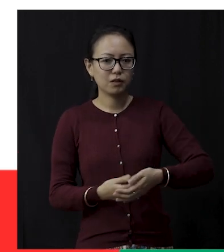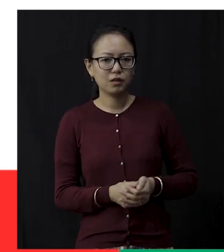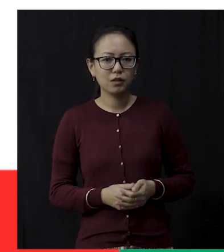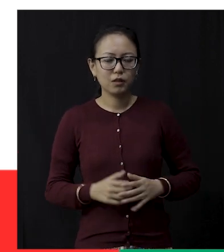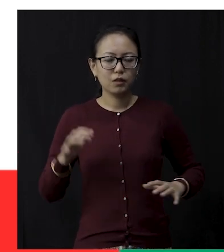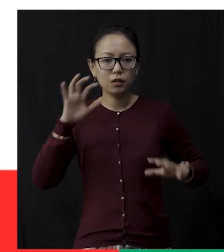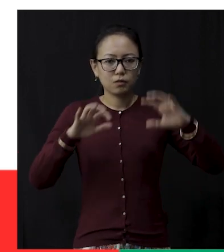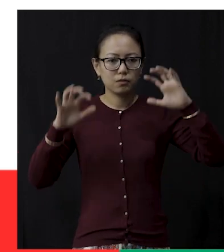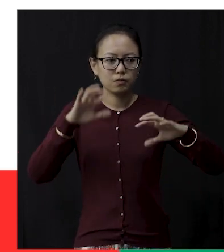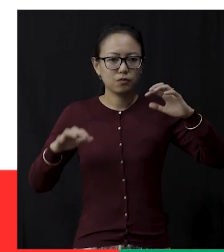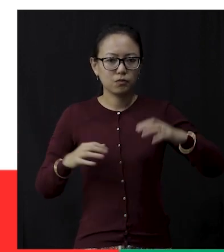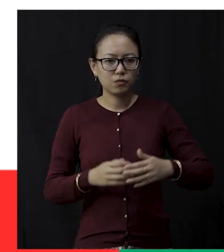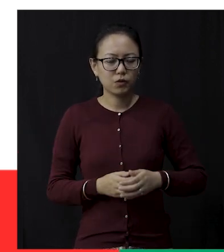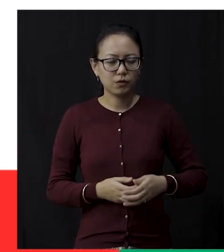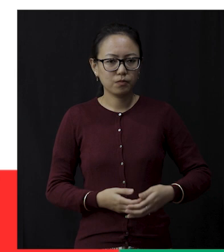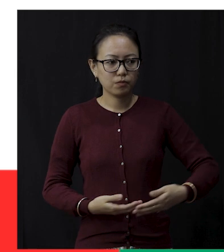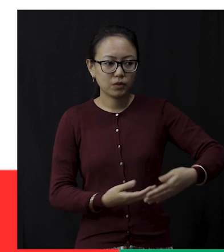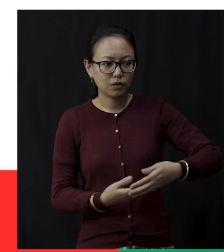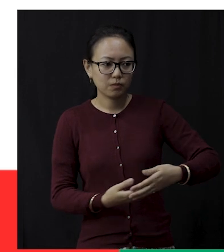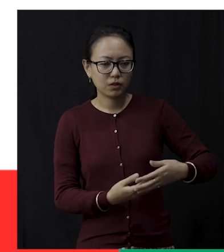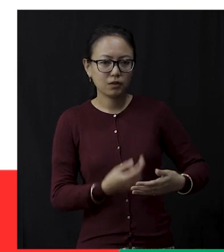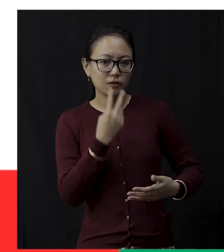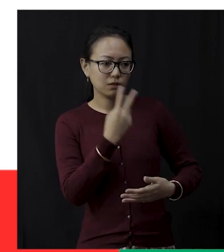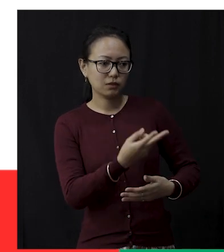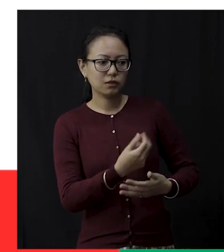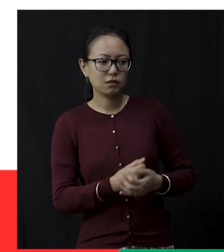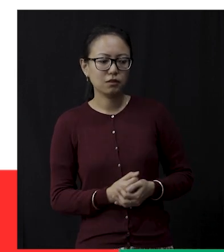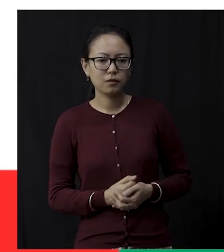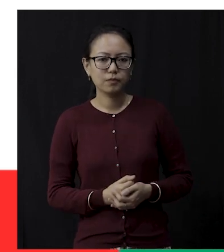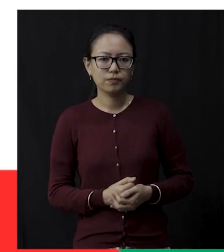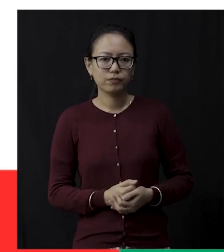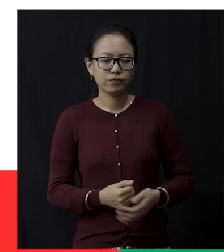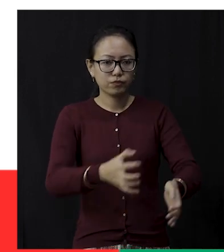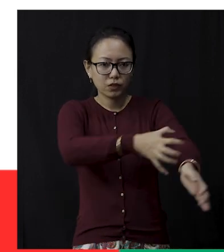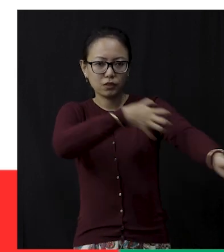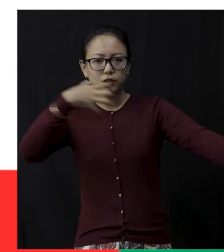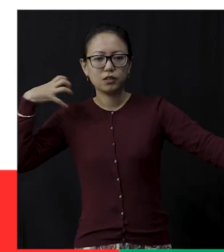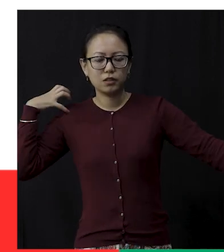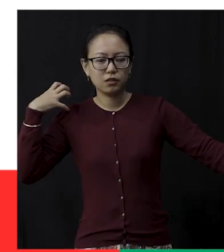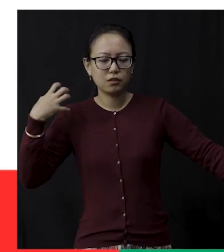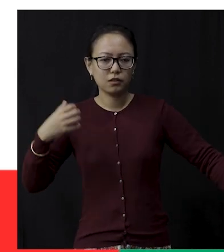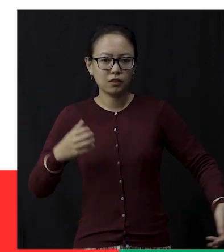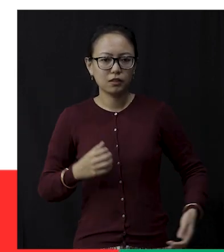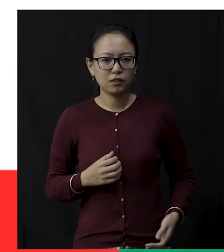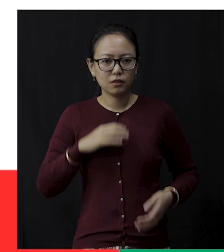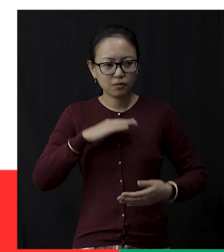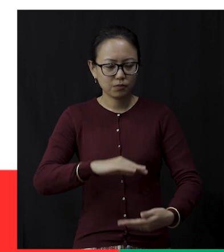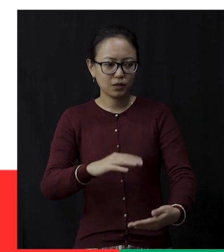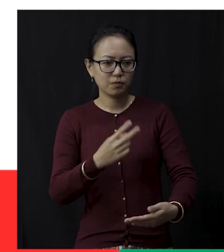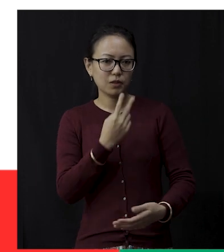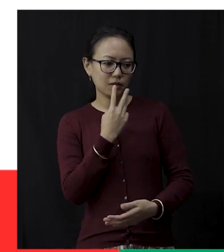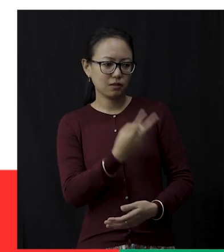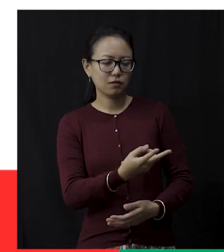dog, and you can see the puppies here, and we can see a tiger and